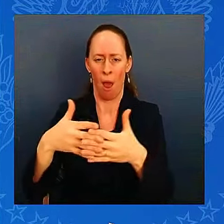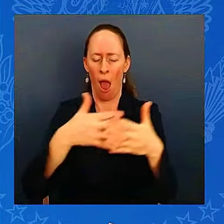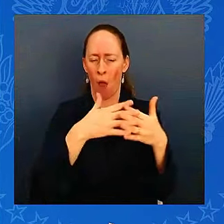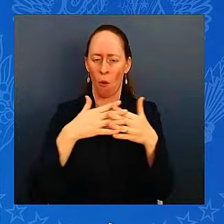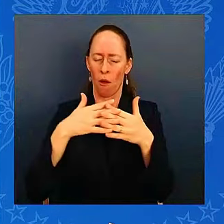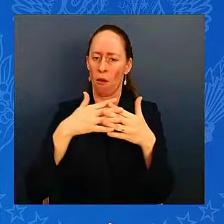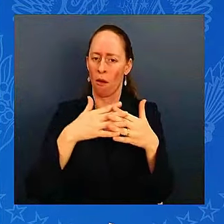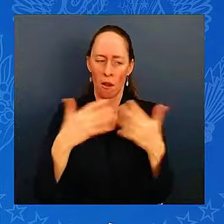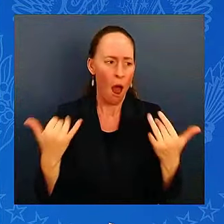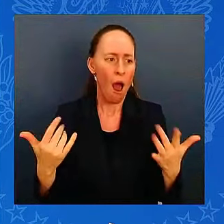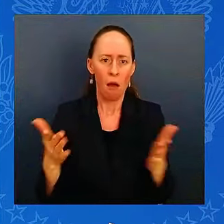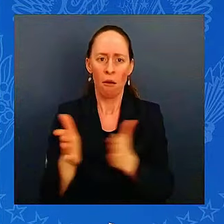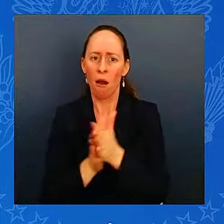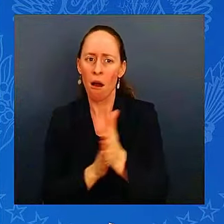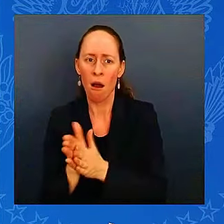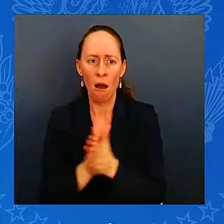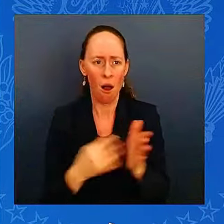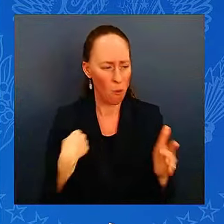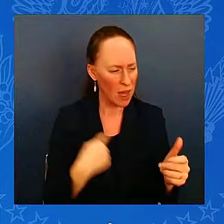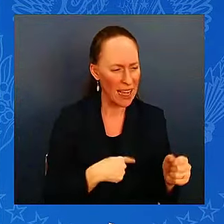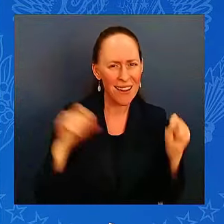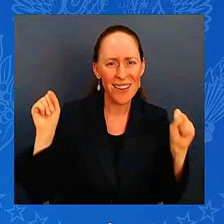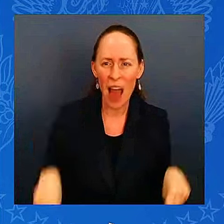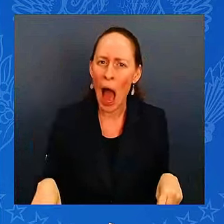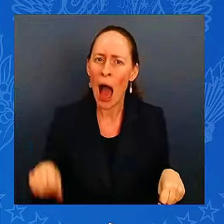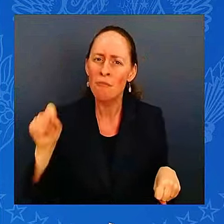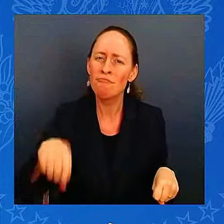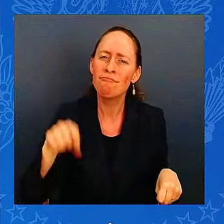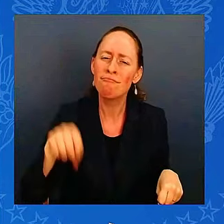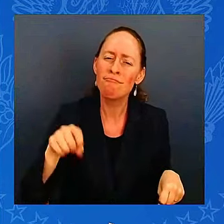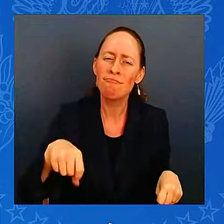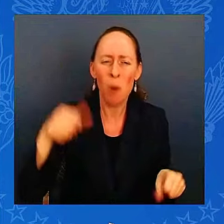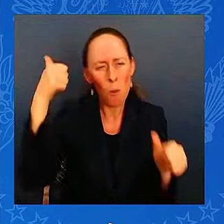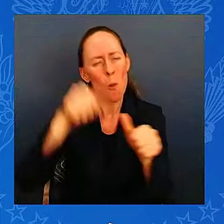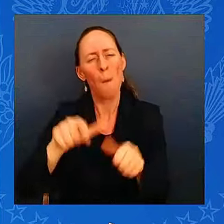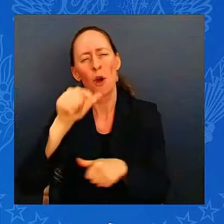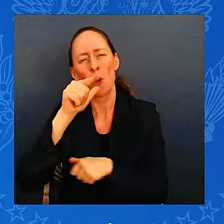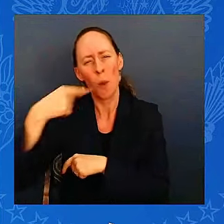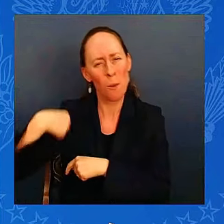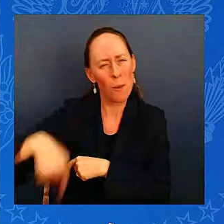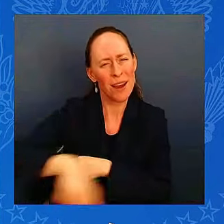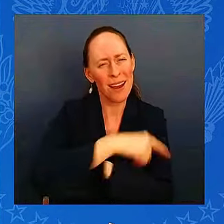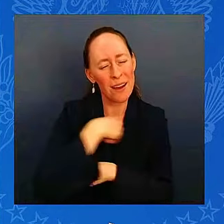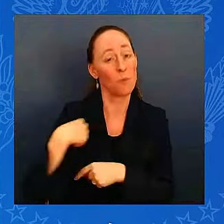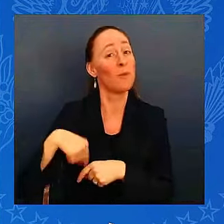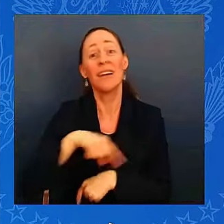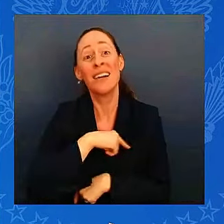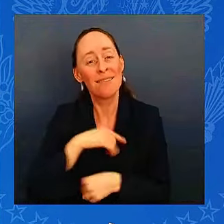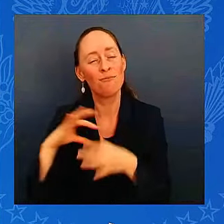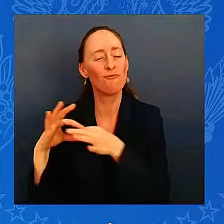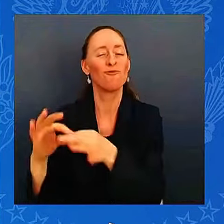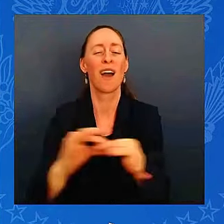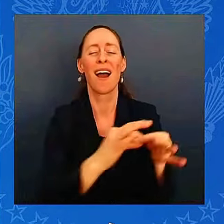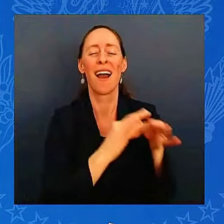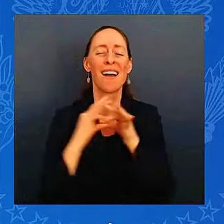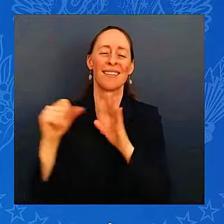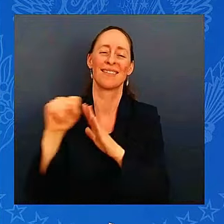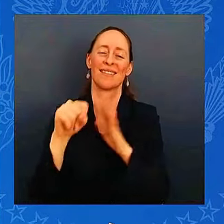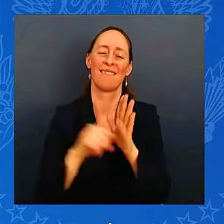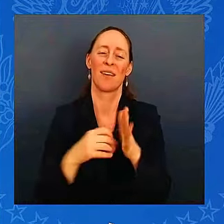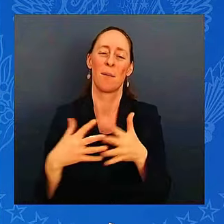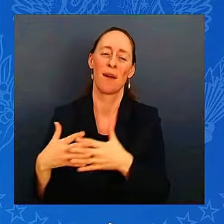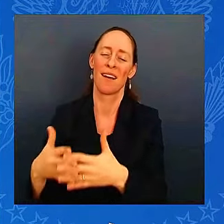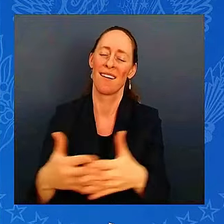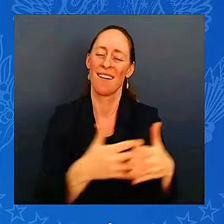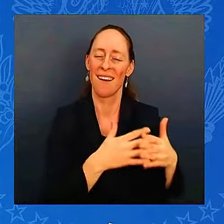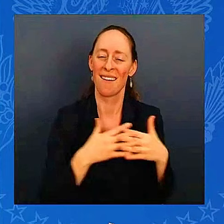do anything. Just remember who the hell we are. We're the United States of America. There is nothing beyond our capacity when we act